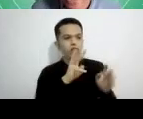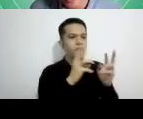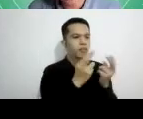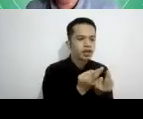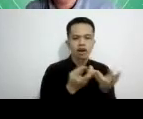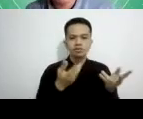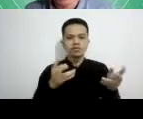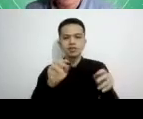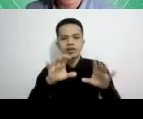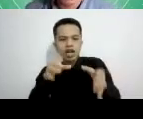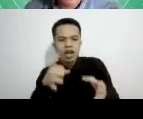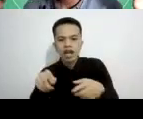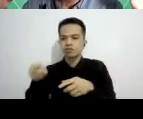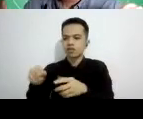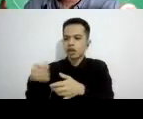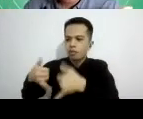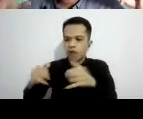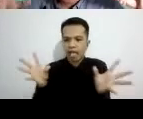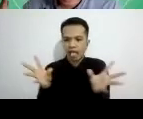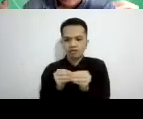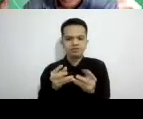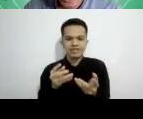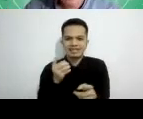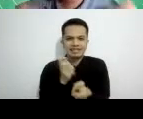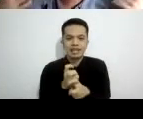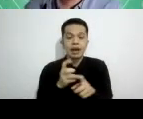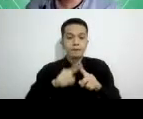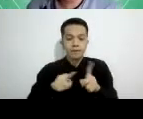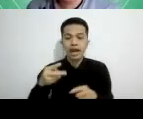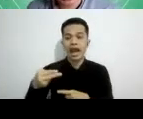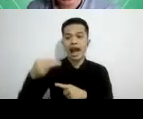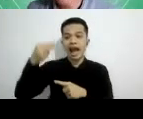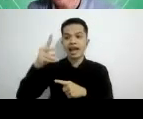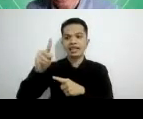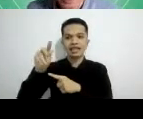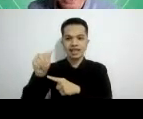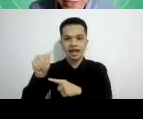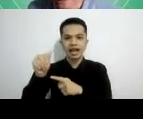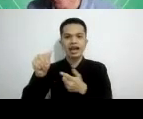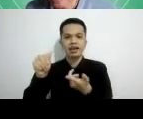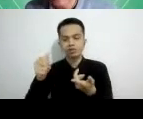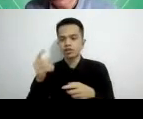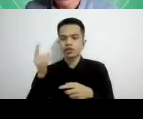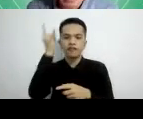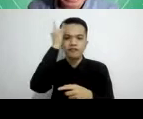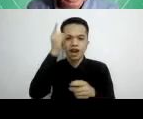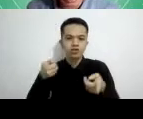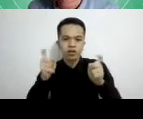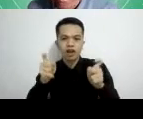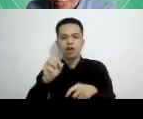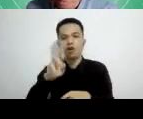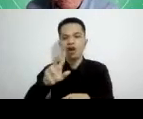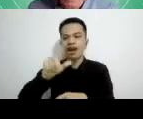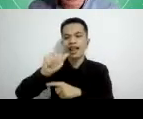class, another person playing video games. But when you have a higher data transmission, faster Wi-Fi, or maybe a LAN cable